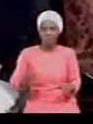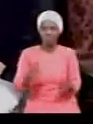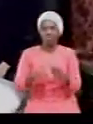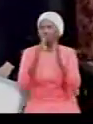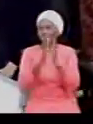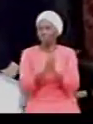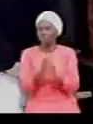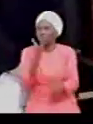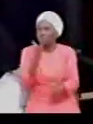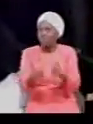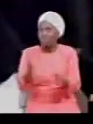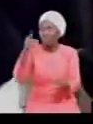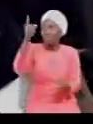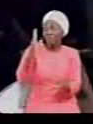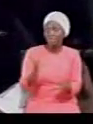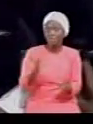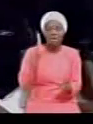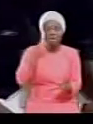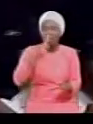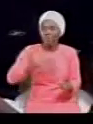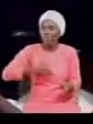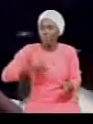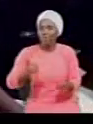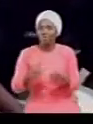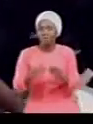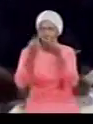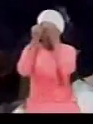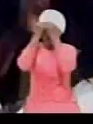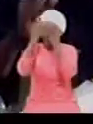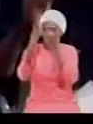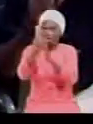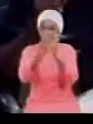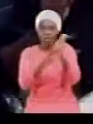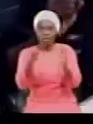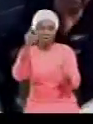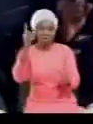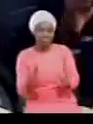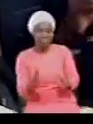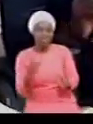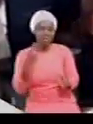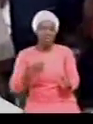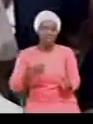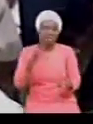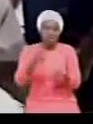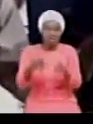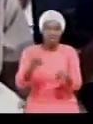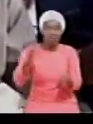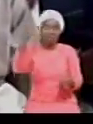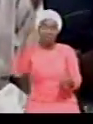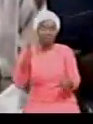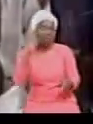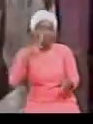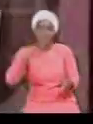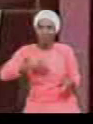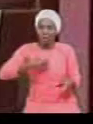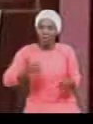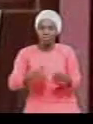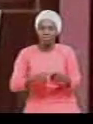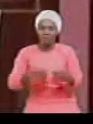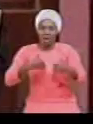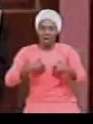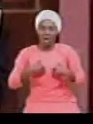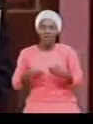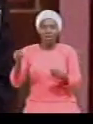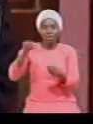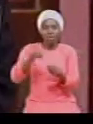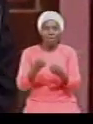of God will be willing to do the will of God. The people of God will be willing to have more grace, abundant grace in